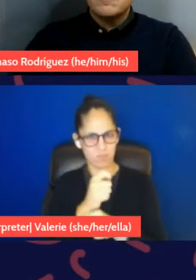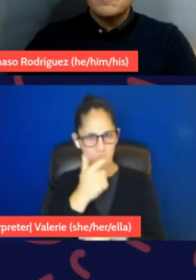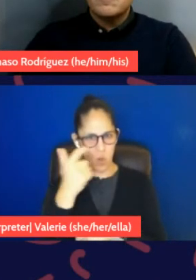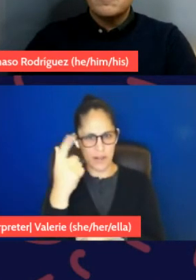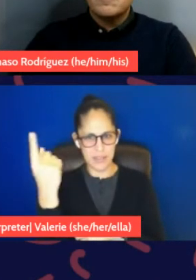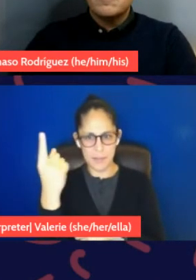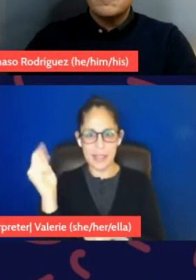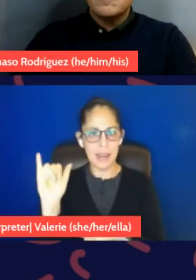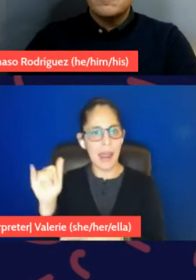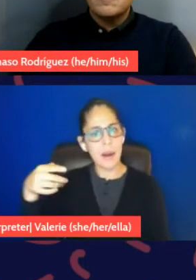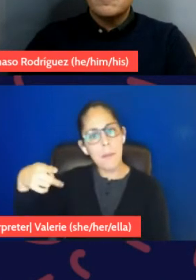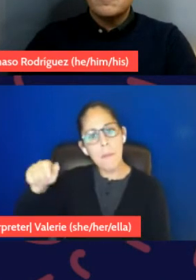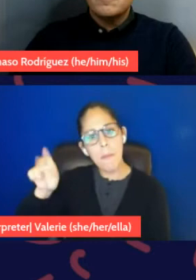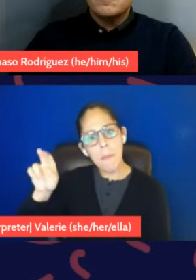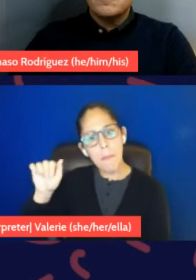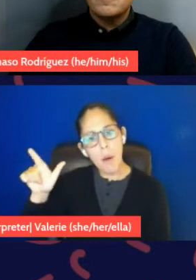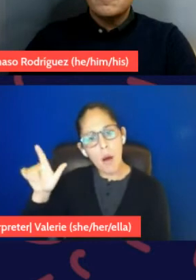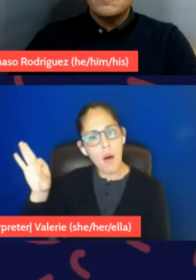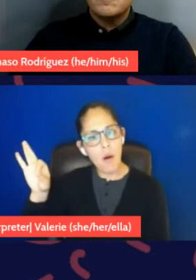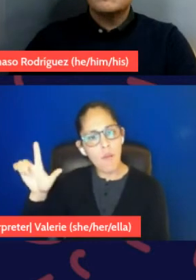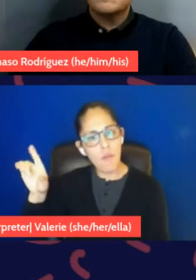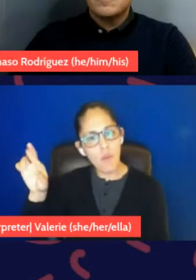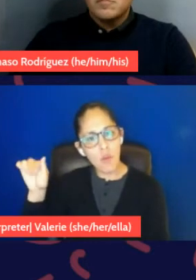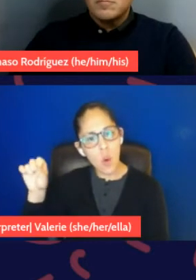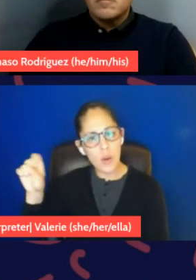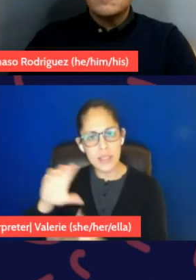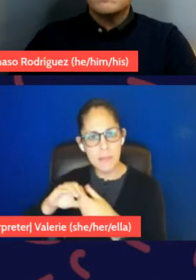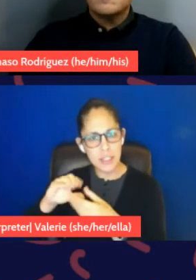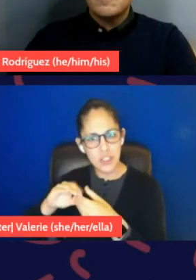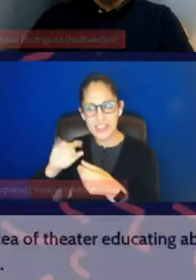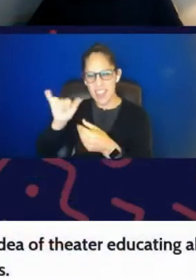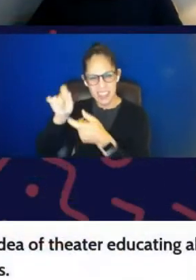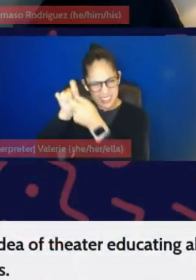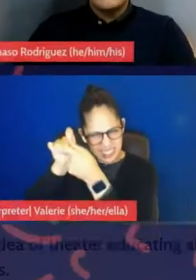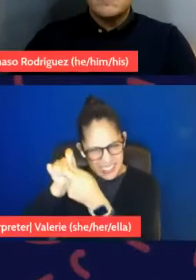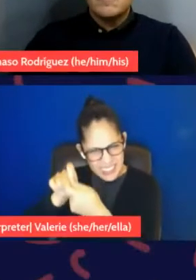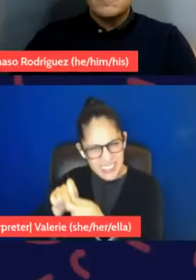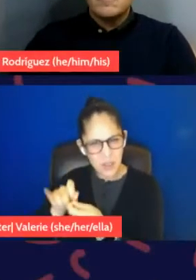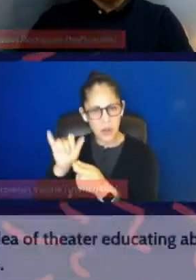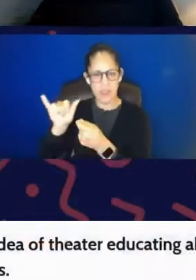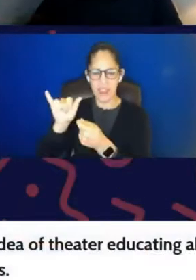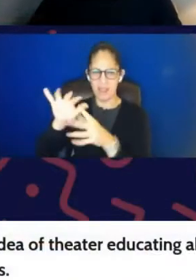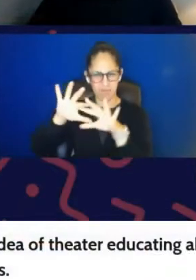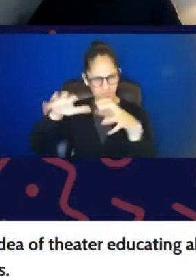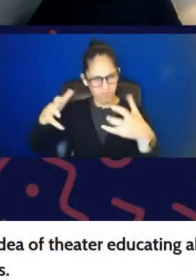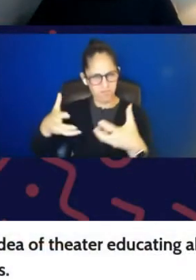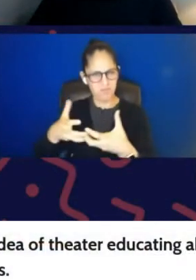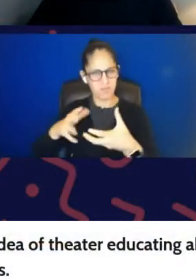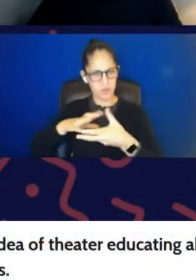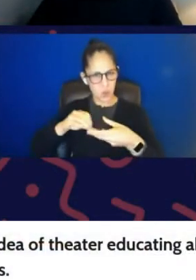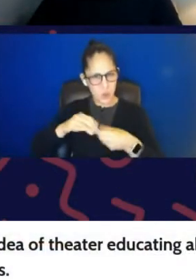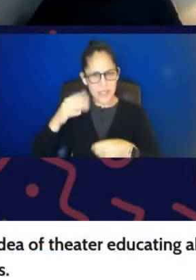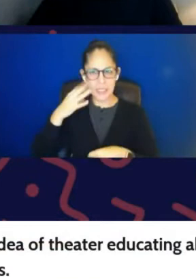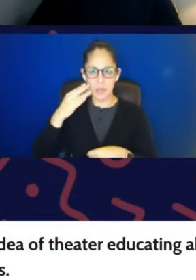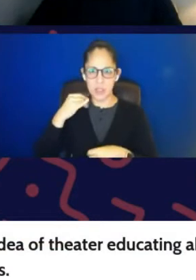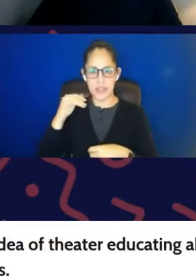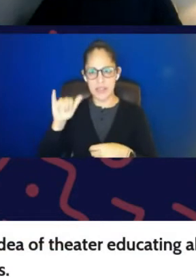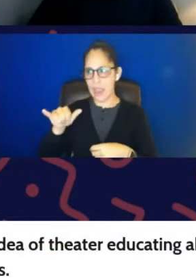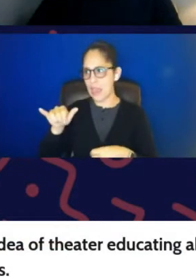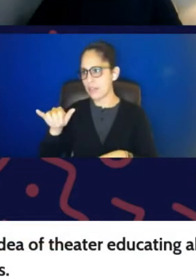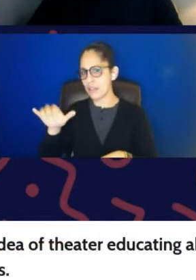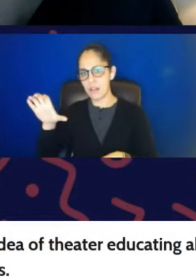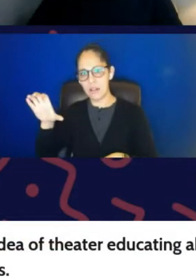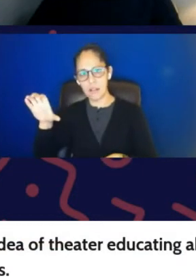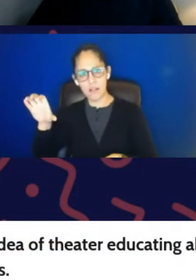Paul Flores was saying, the nuance, the scope, the, you know, the conservative, Republican,